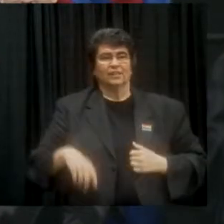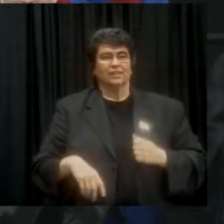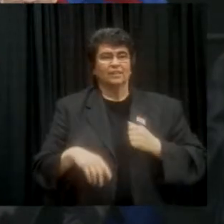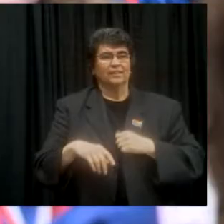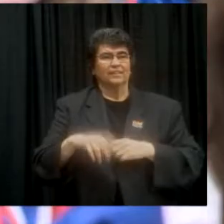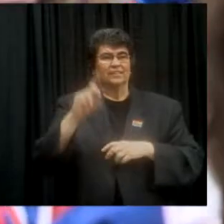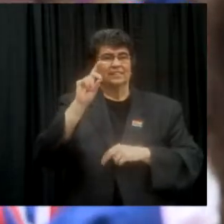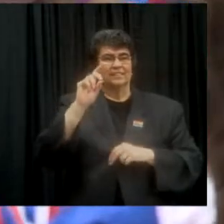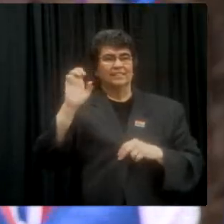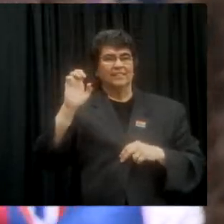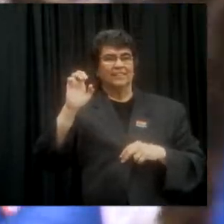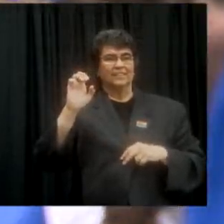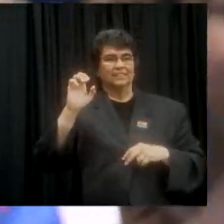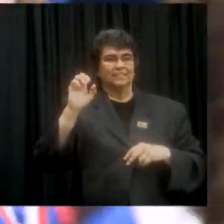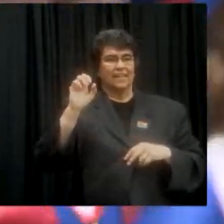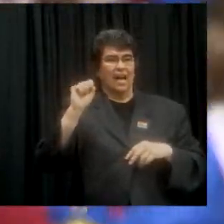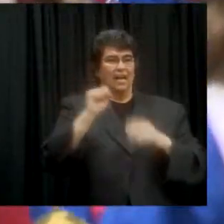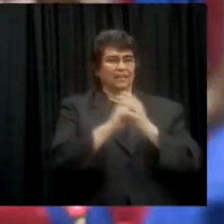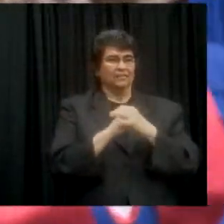Eastside!